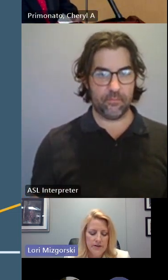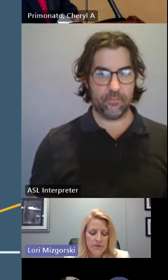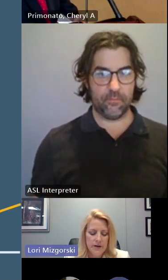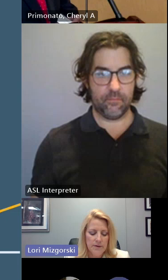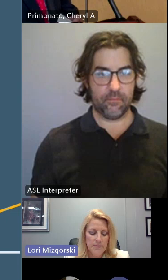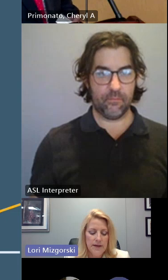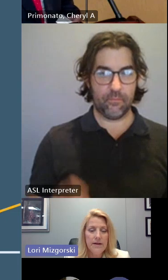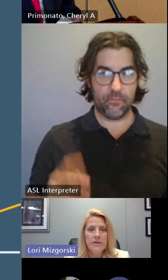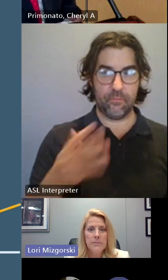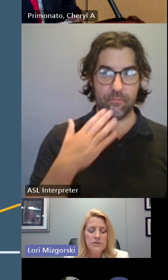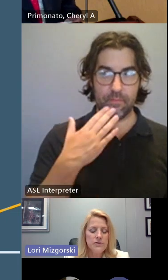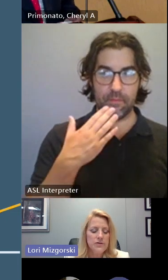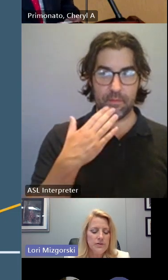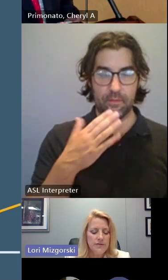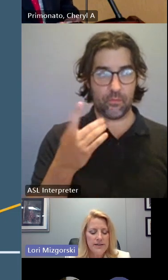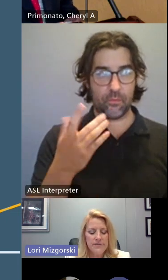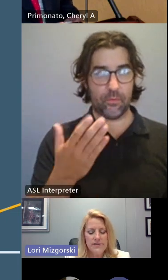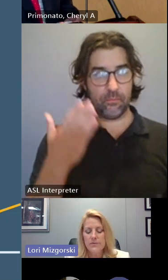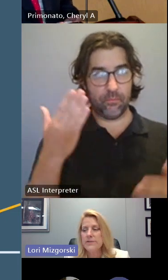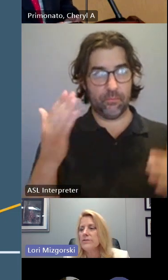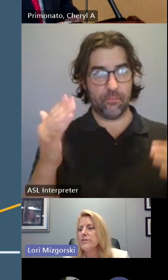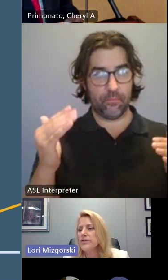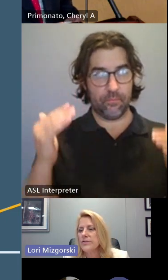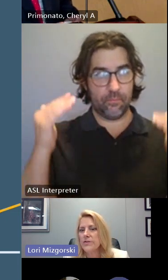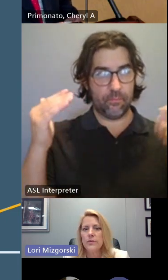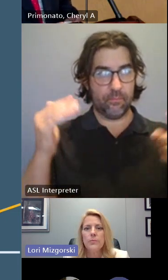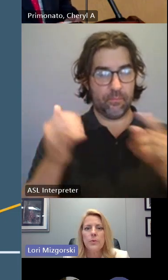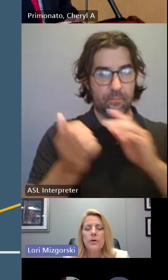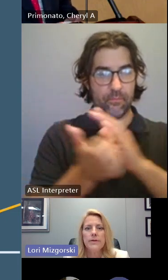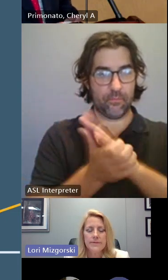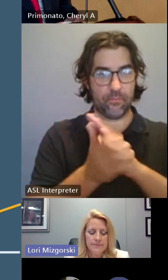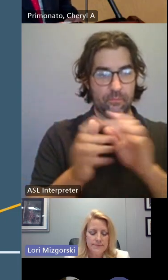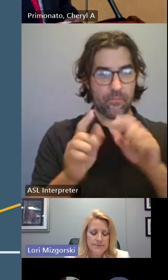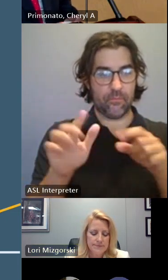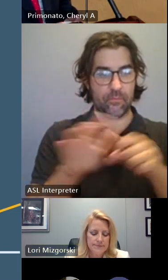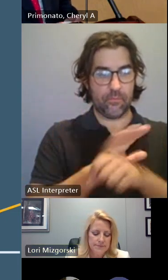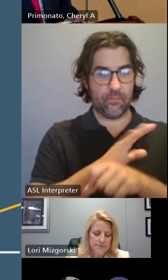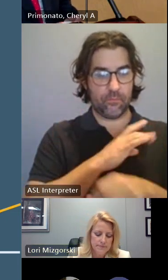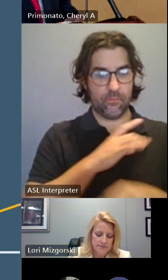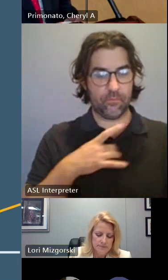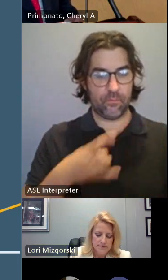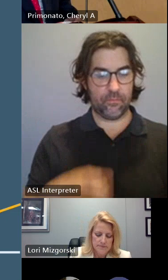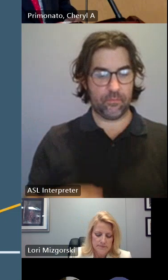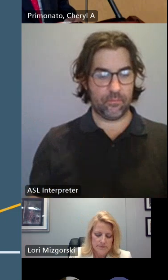Okay, thank you. May I have a motion to advance this resolution to the full board?